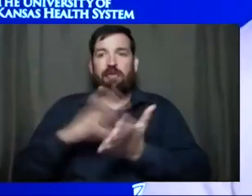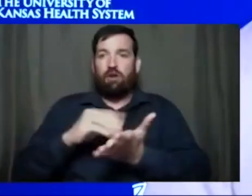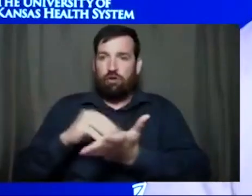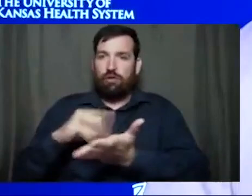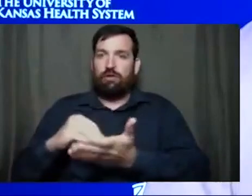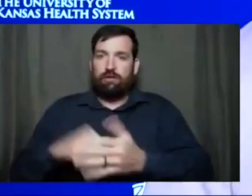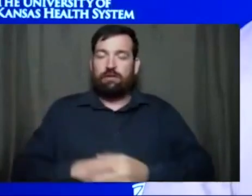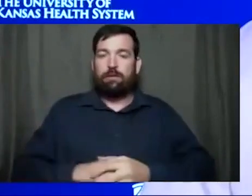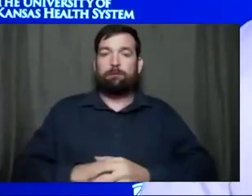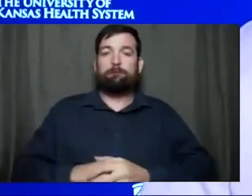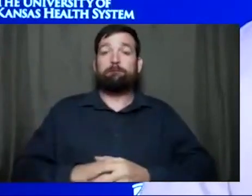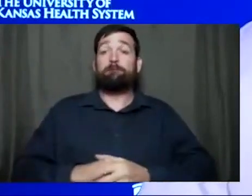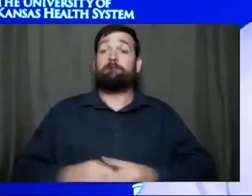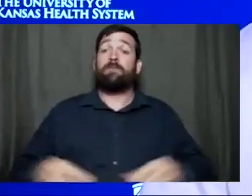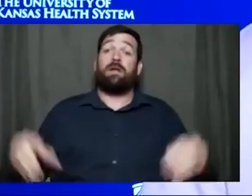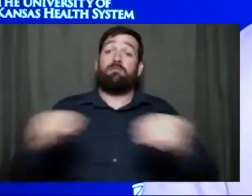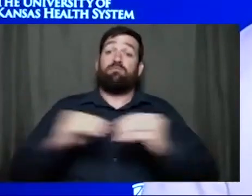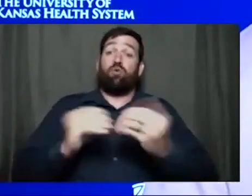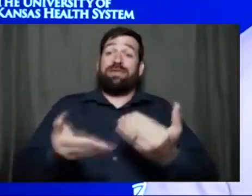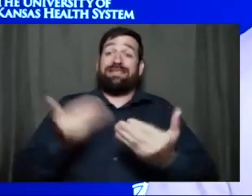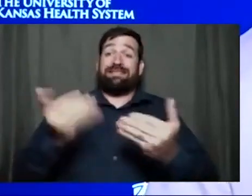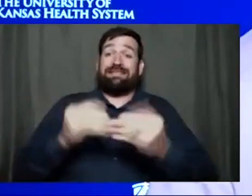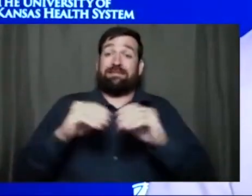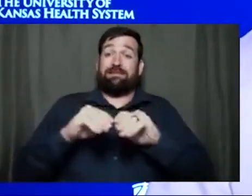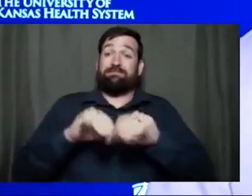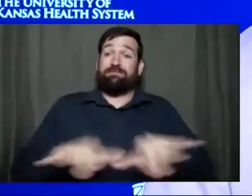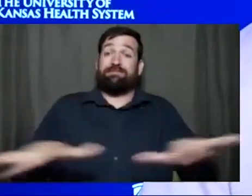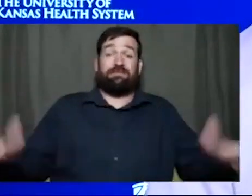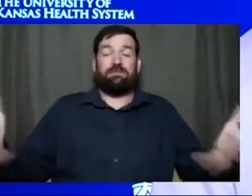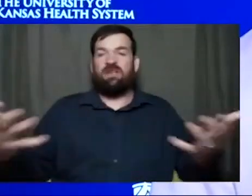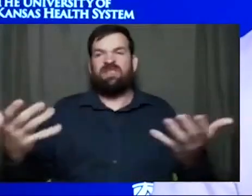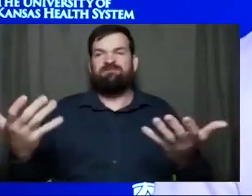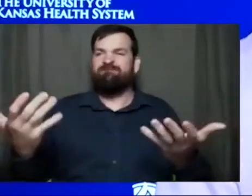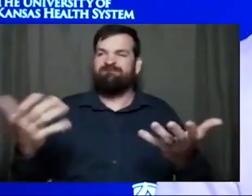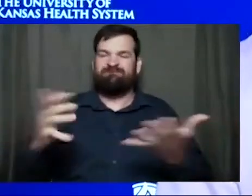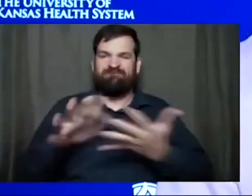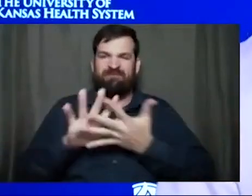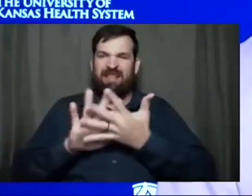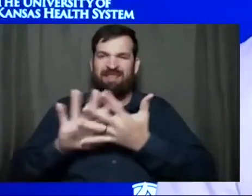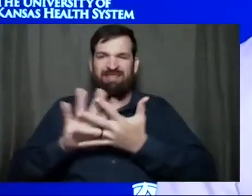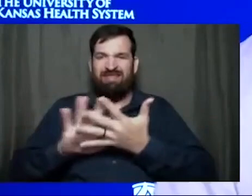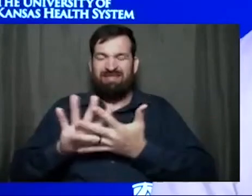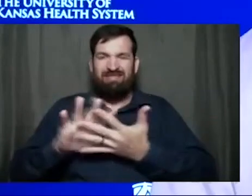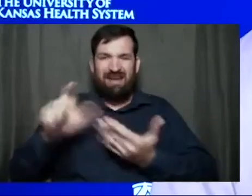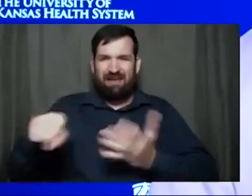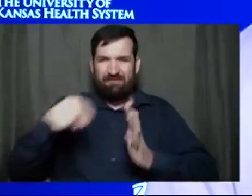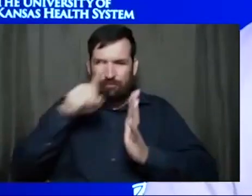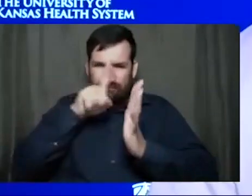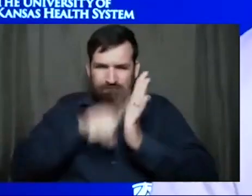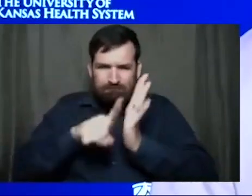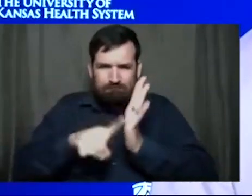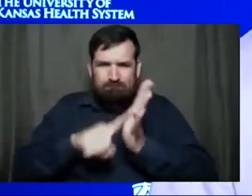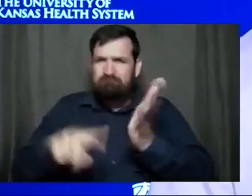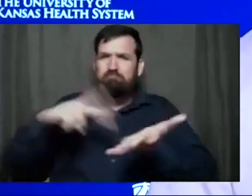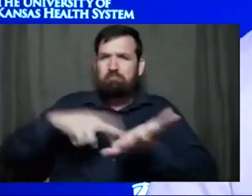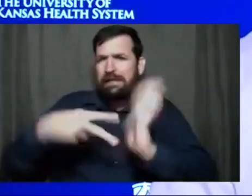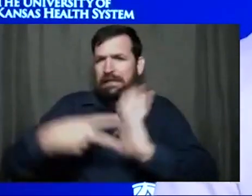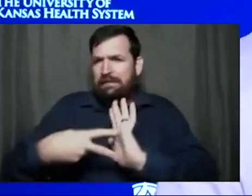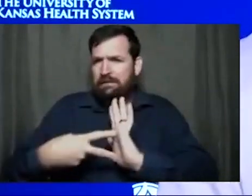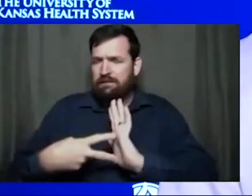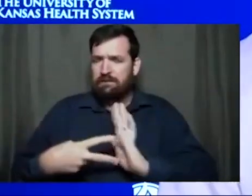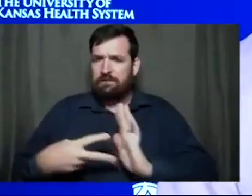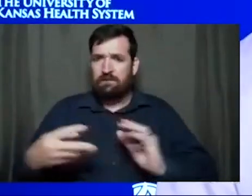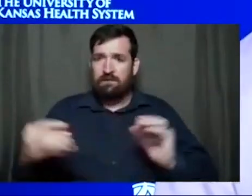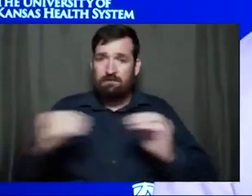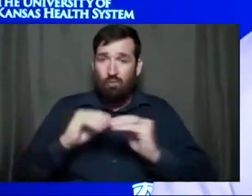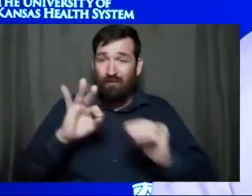increased transmissibility is really a nebulous term, so I think we really have to get down and understand, what does that mean? Is it more fit? Does it bind to